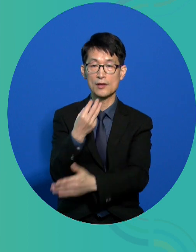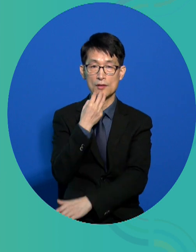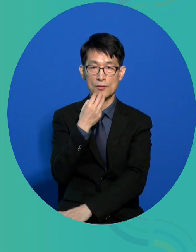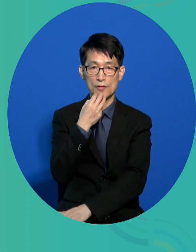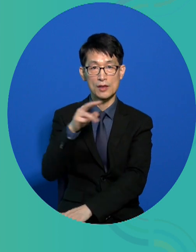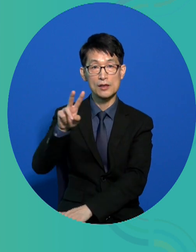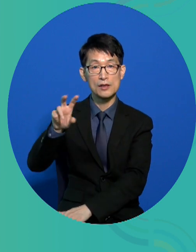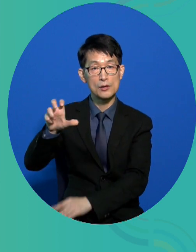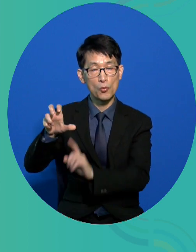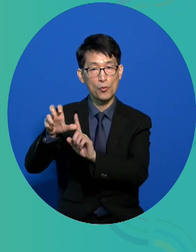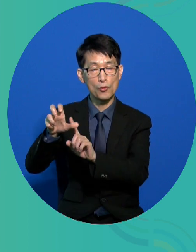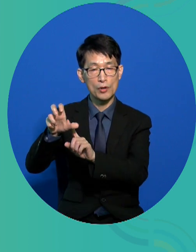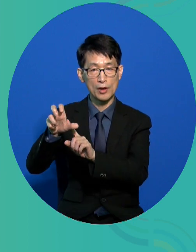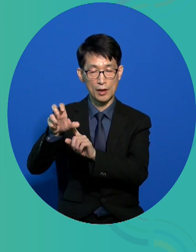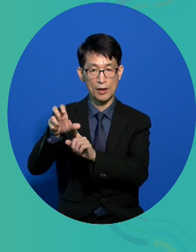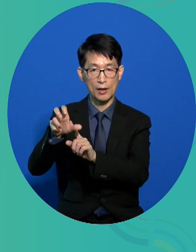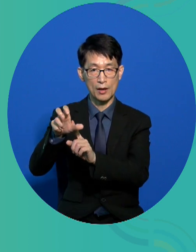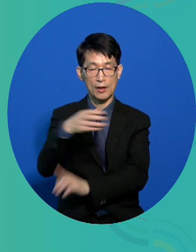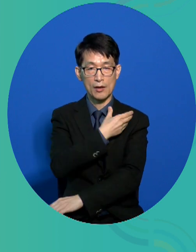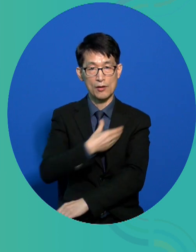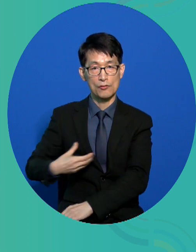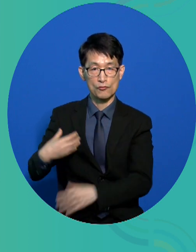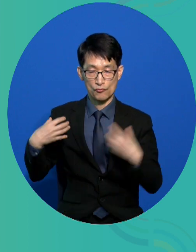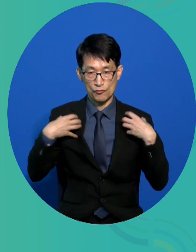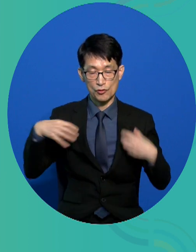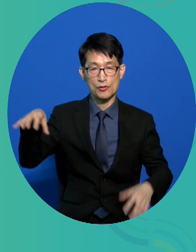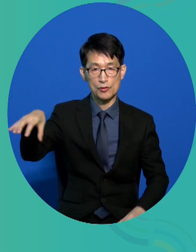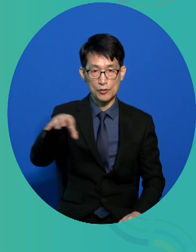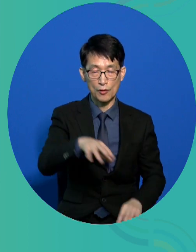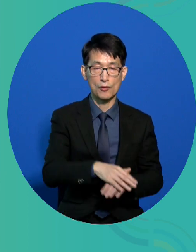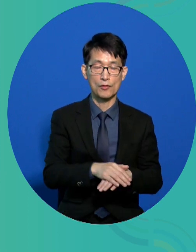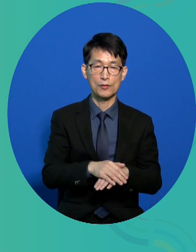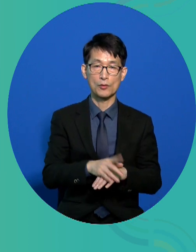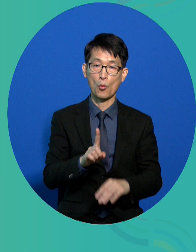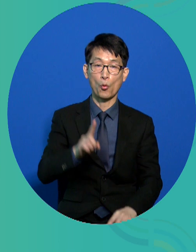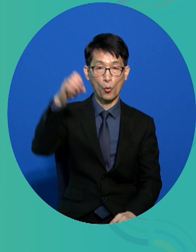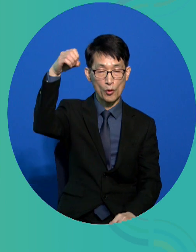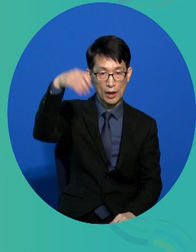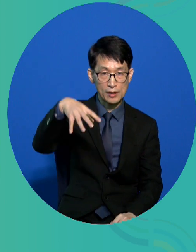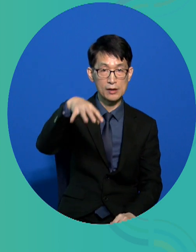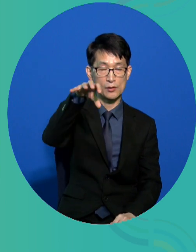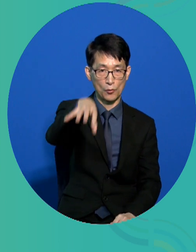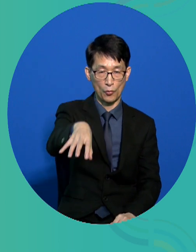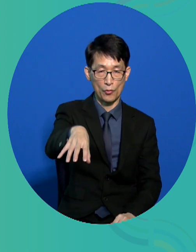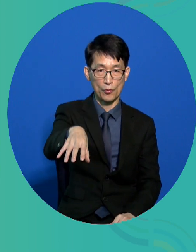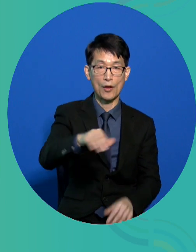16 cities across the country. So we have 25 in Seoul,